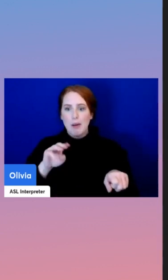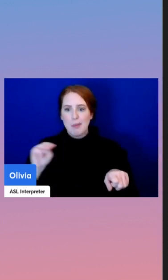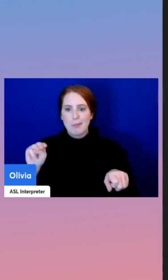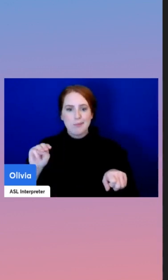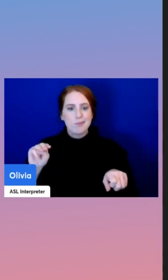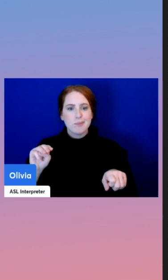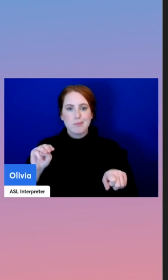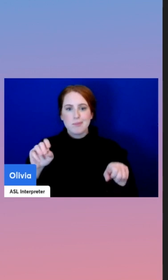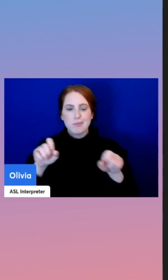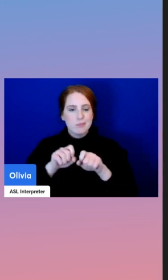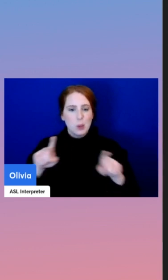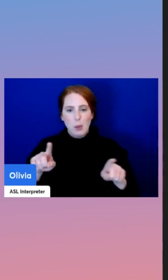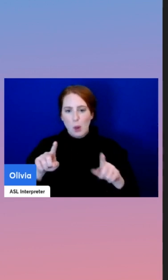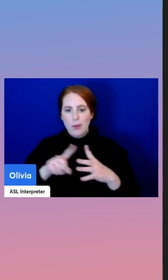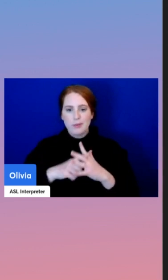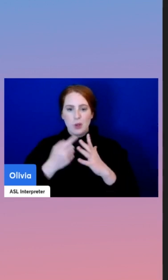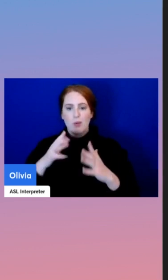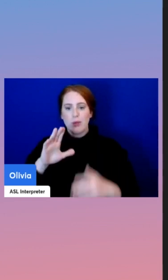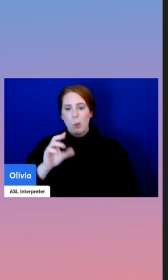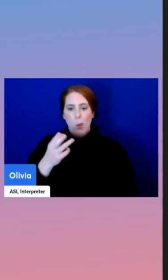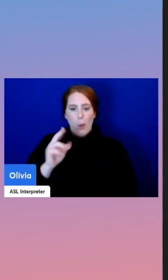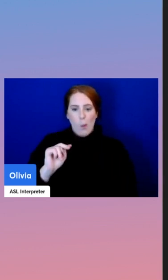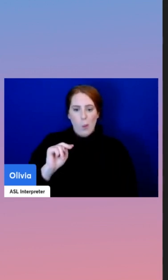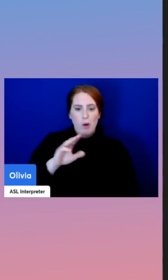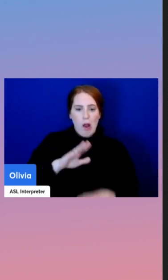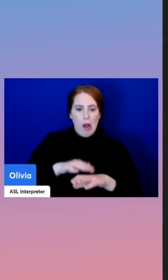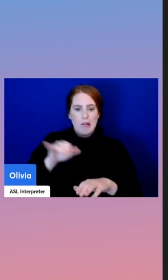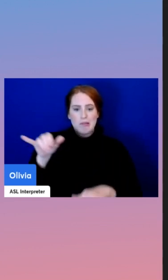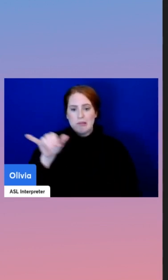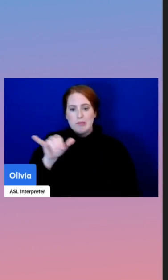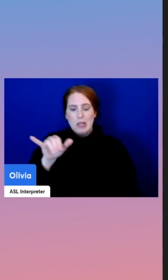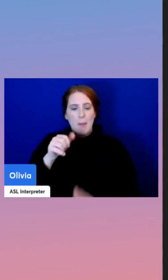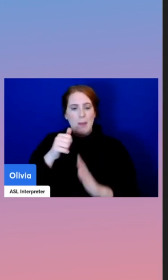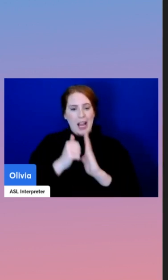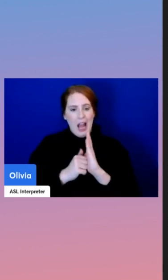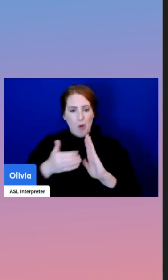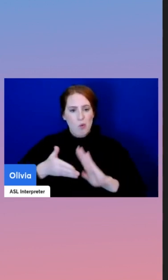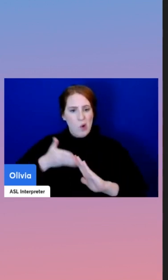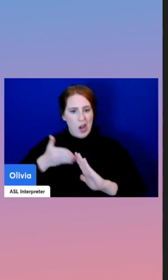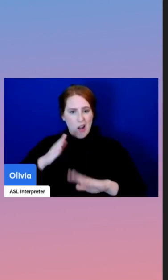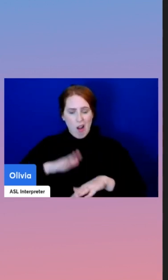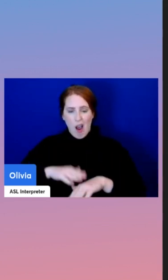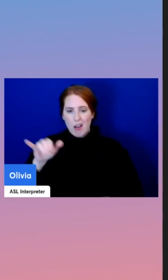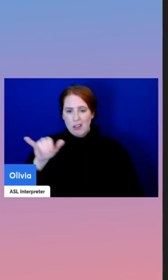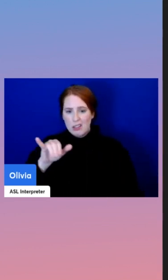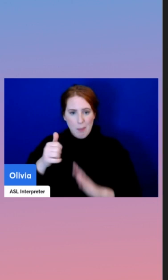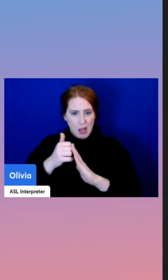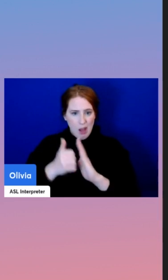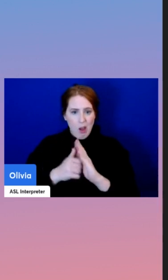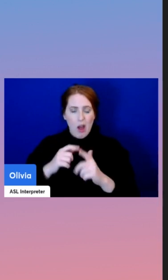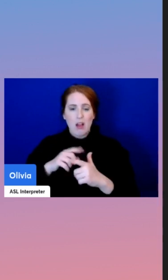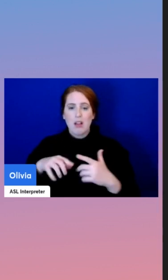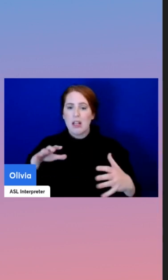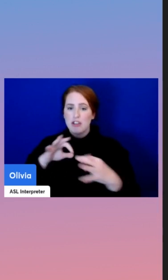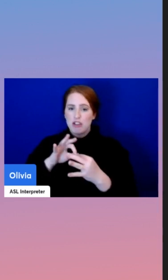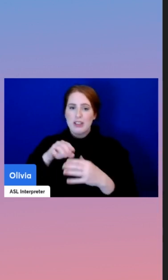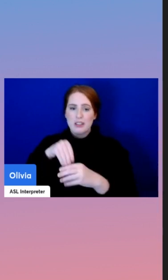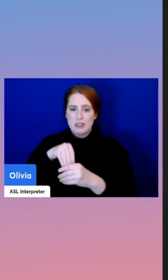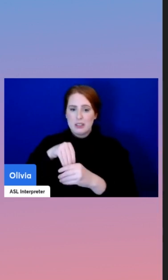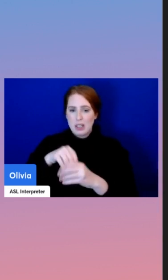deploy your runners in the same account, ephemeral runners on the same account, and have like a connection from within the account without the need to open